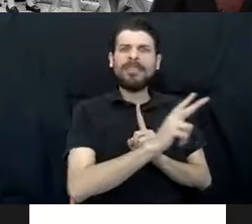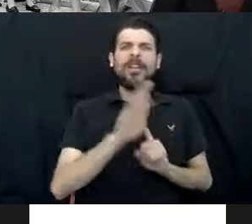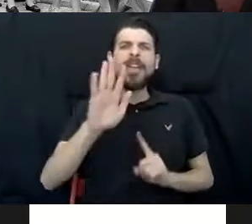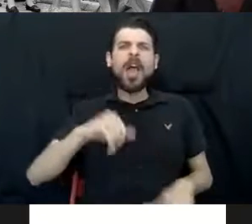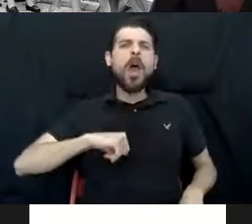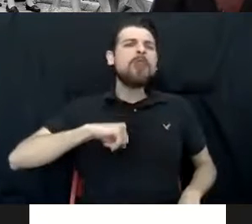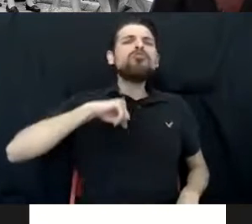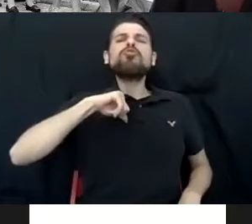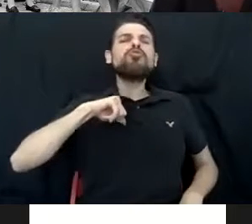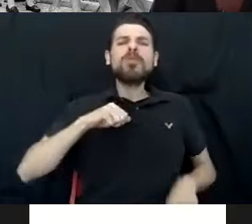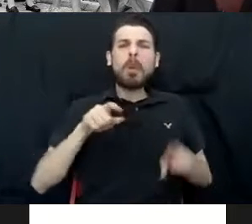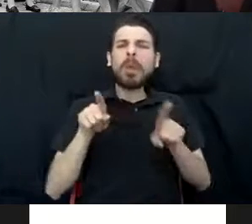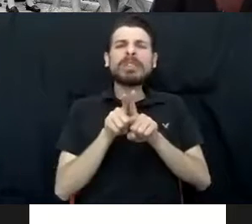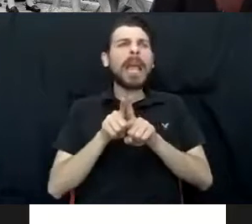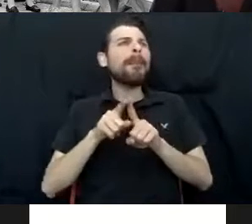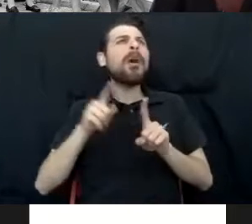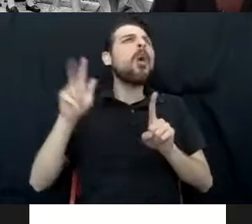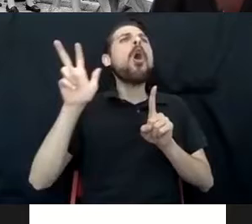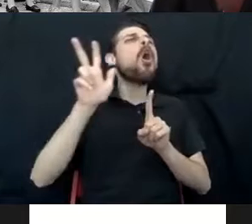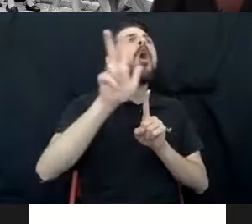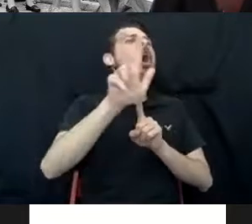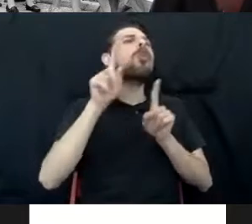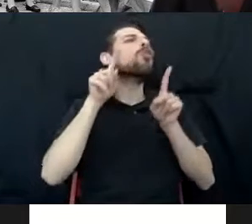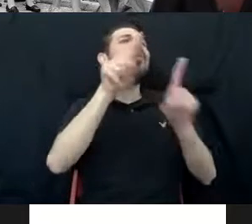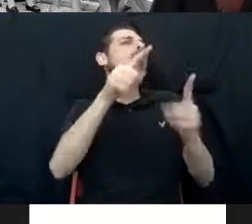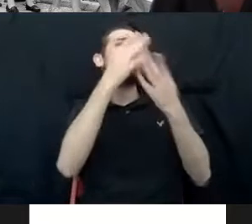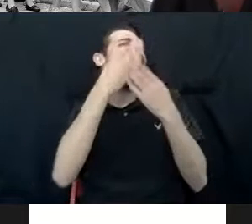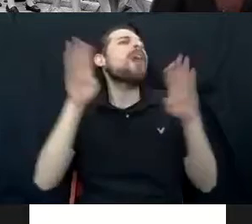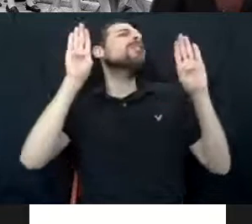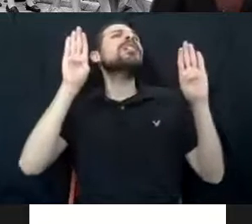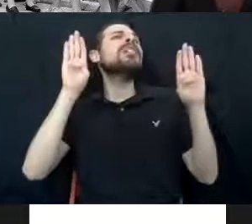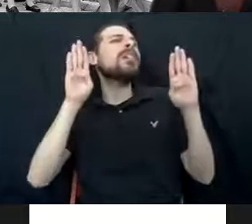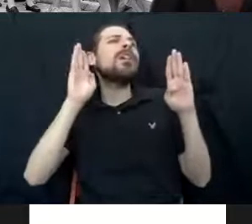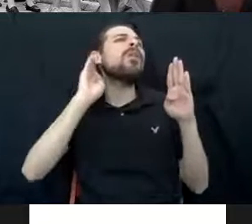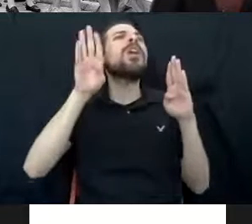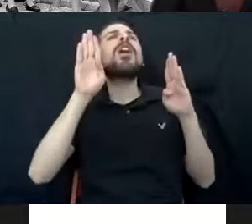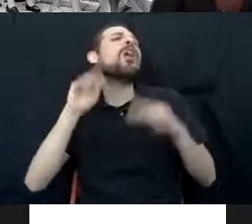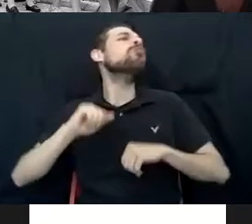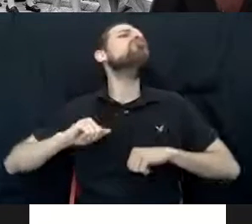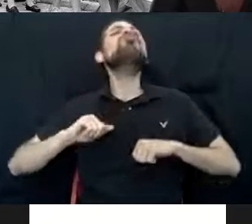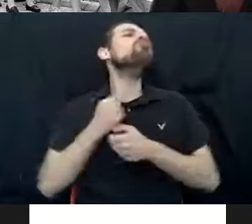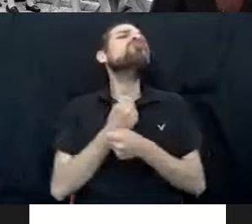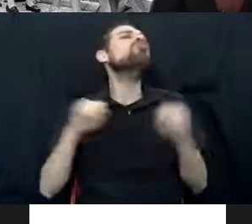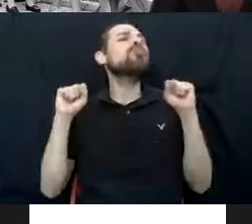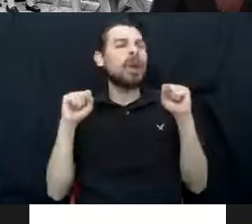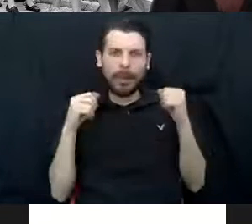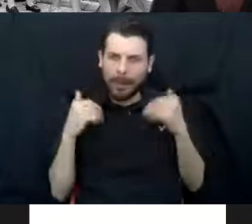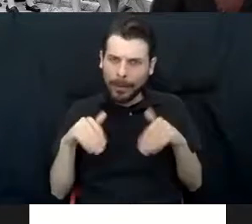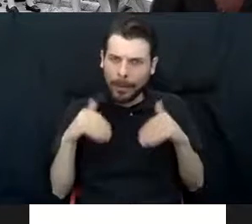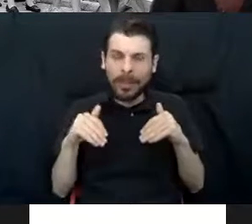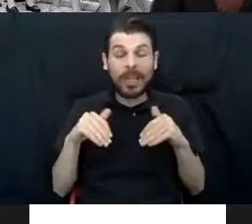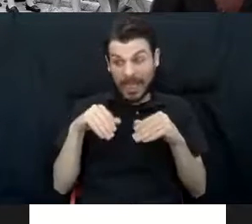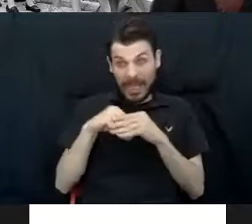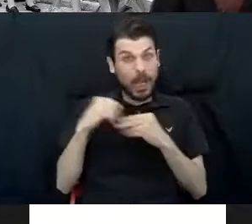their heads held high. Earlier in the car, The women had told stories of the years